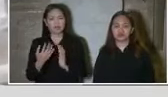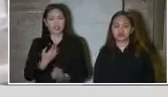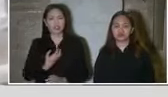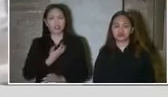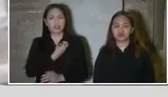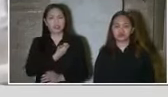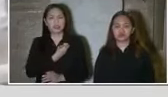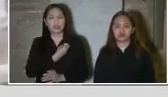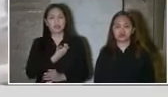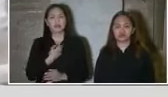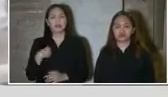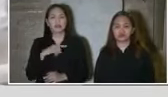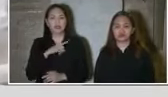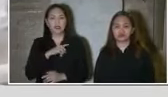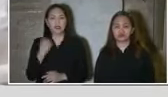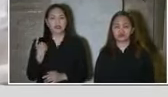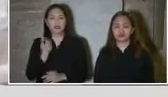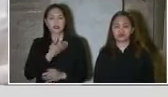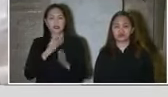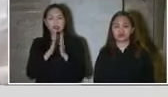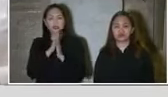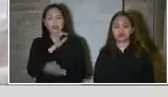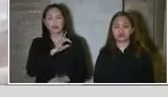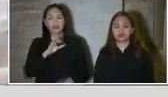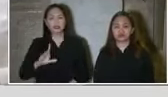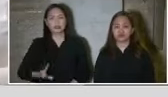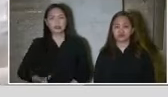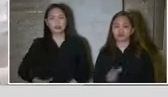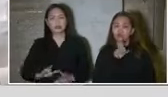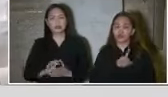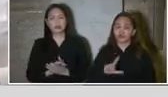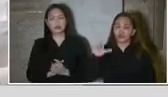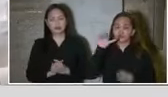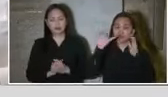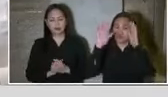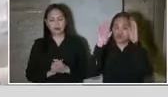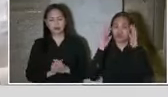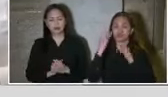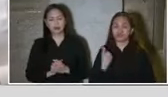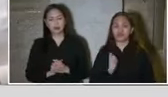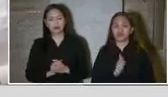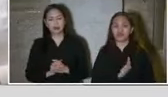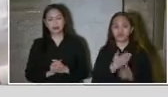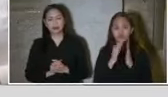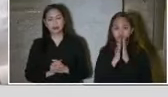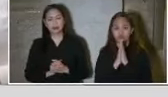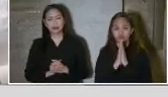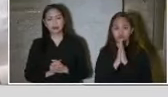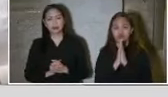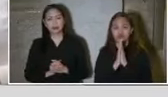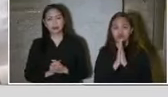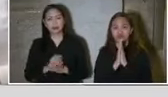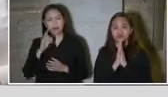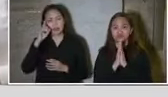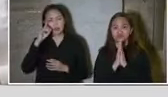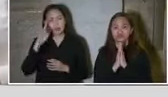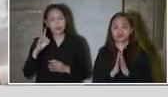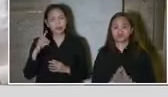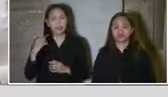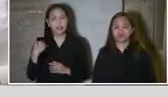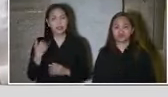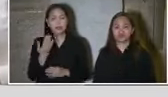deliberately, let us pray to the Lord. Lord, hear our prayer. For our neighbors